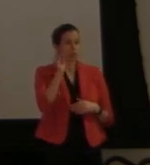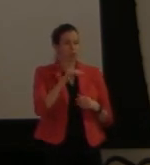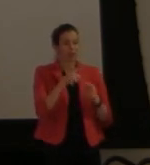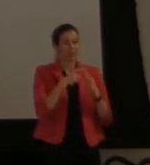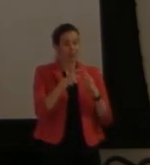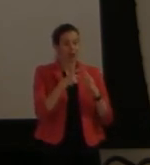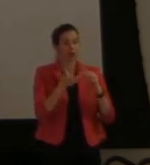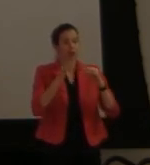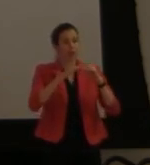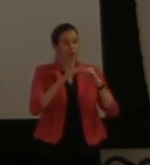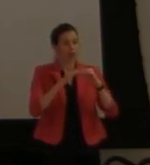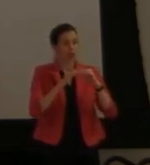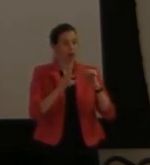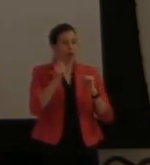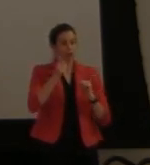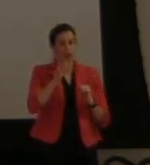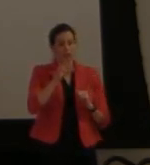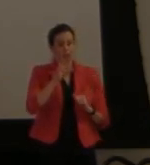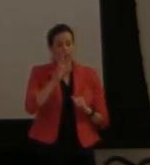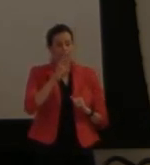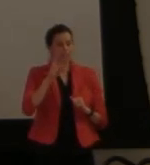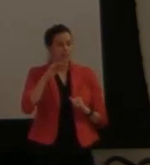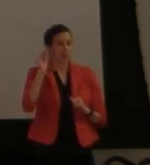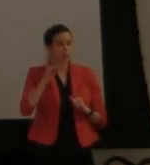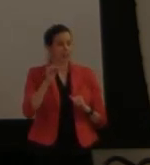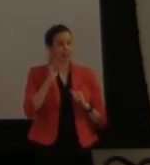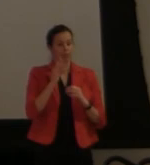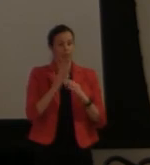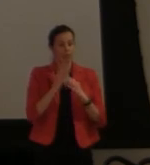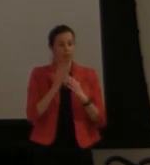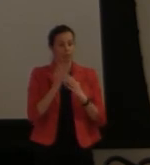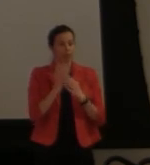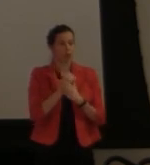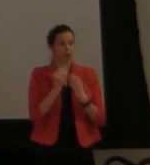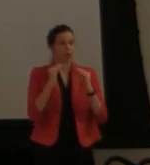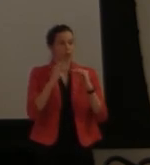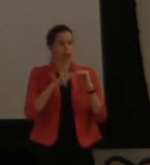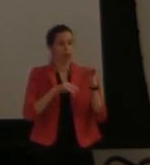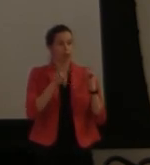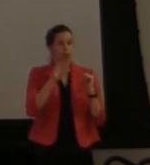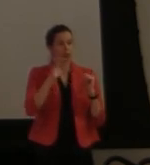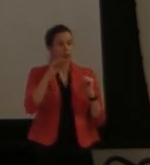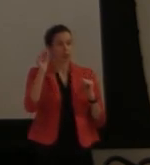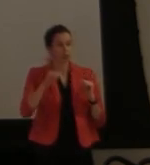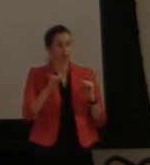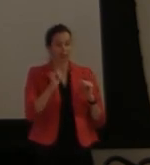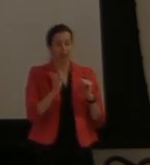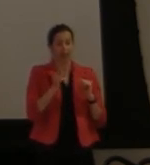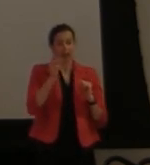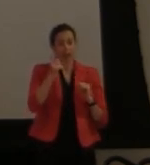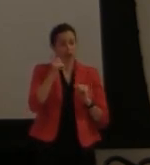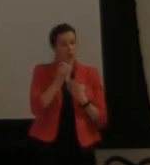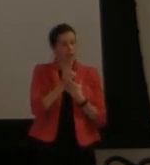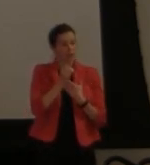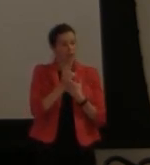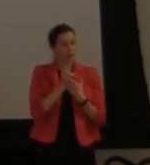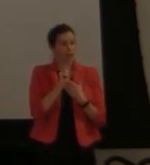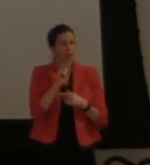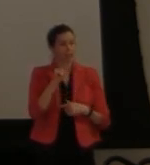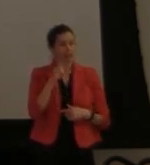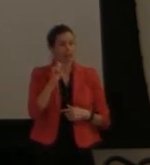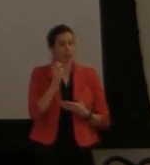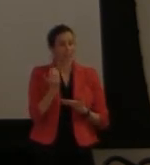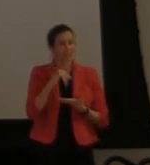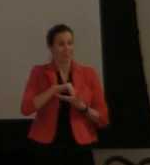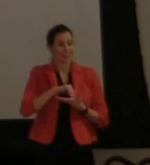higher at 56% for those earning more than 200%. The higher your economic status,